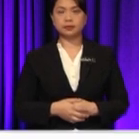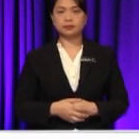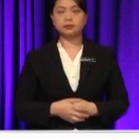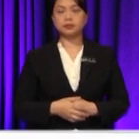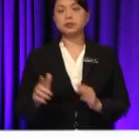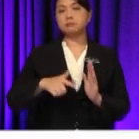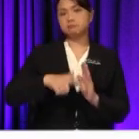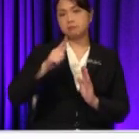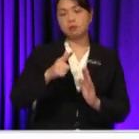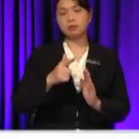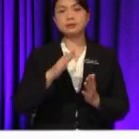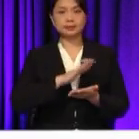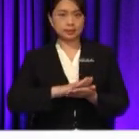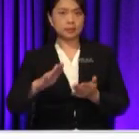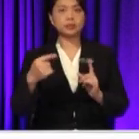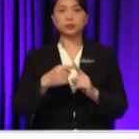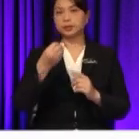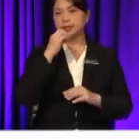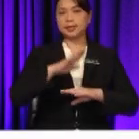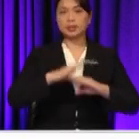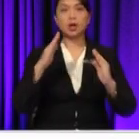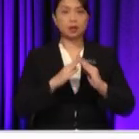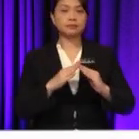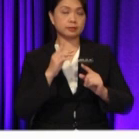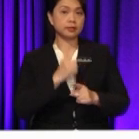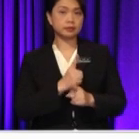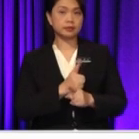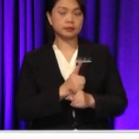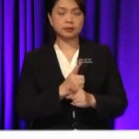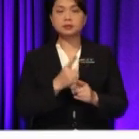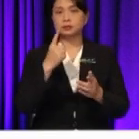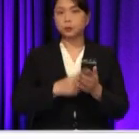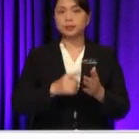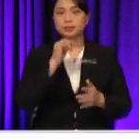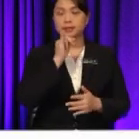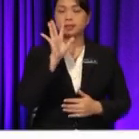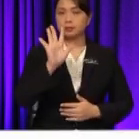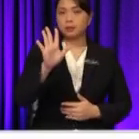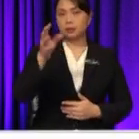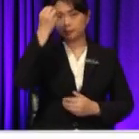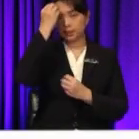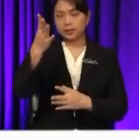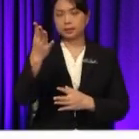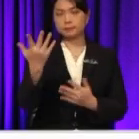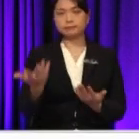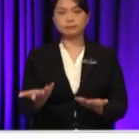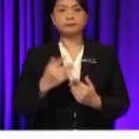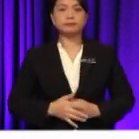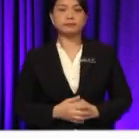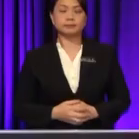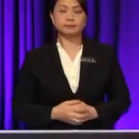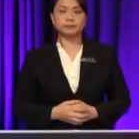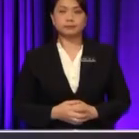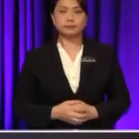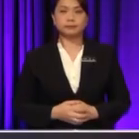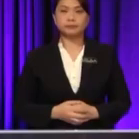hygienic to eat at home. So why don't we ask our students about their opinion or their idea regarding this? Okay. Okay. Can I have